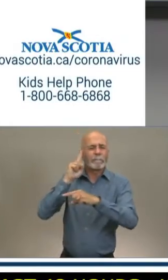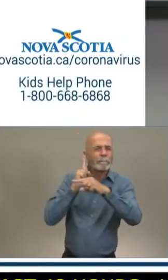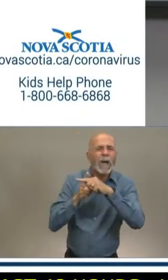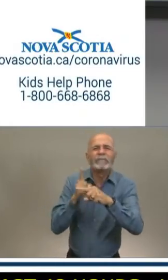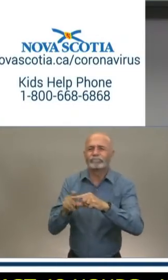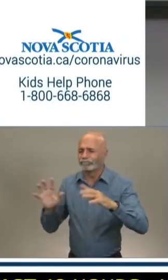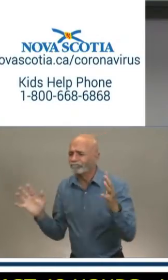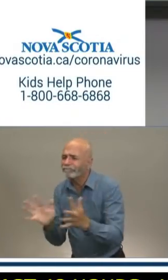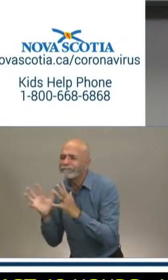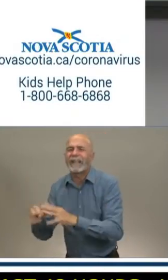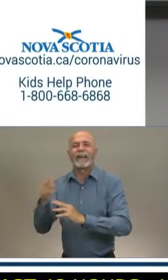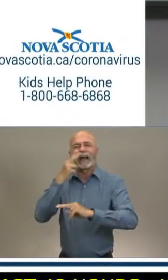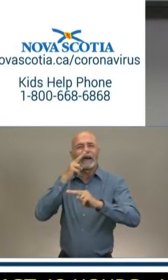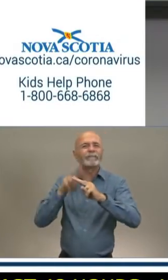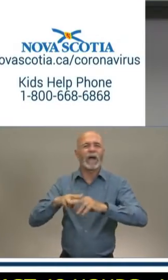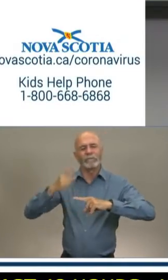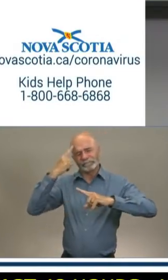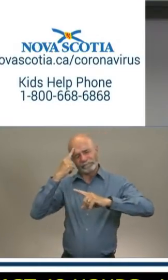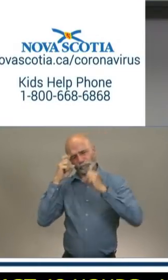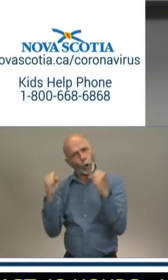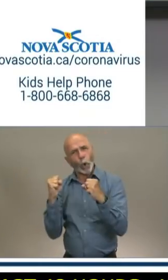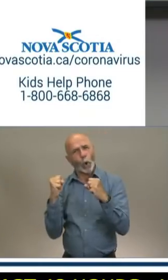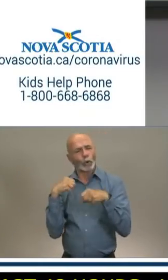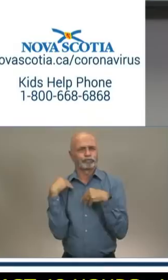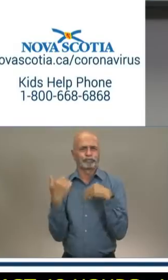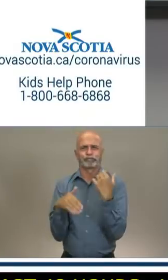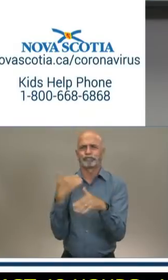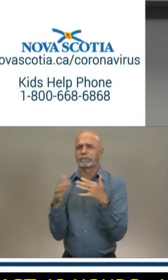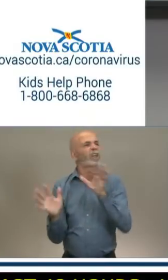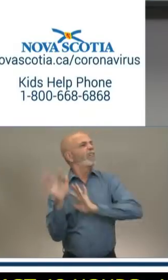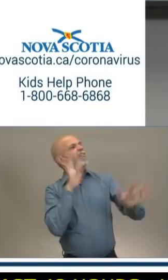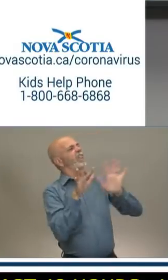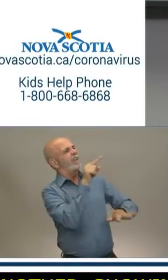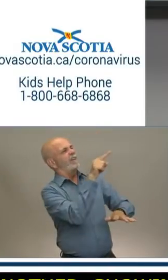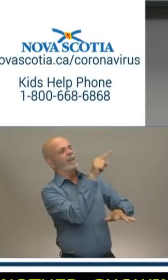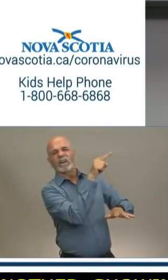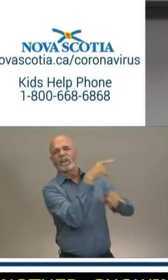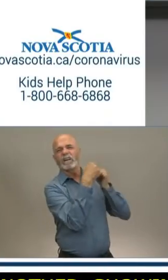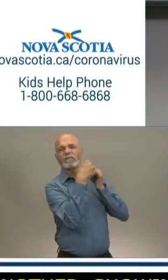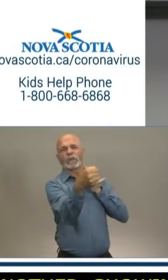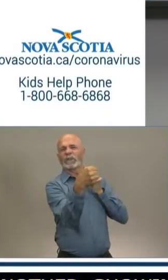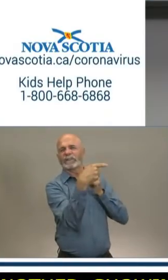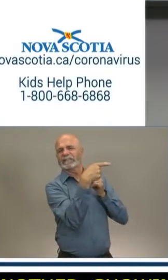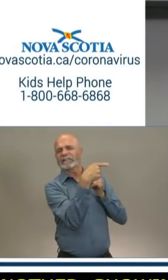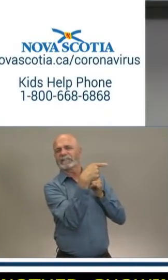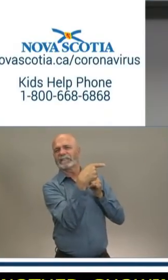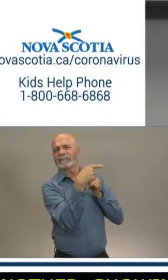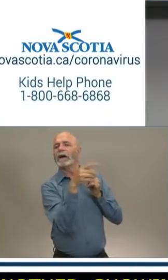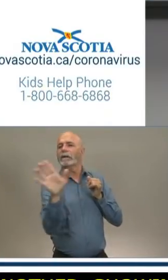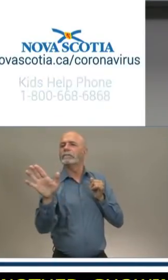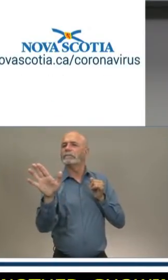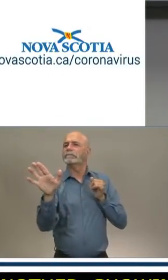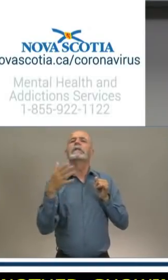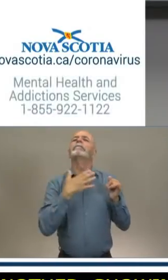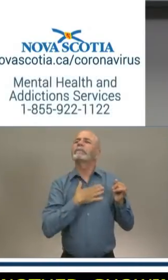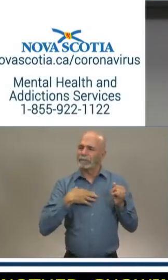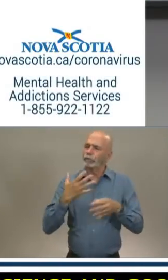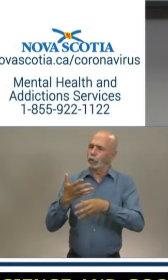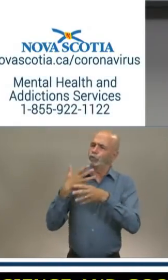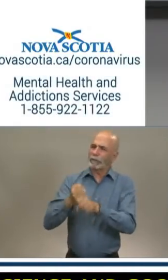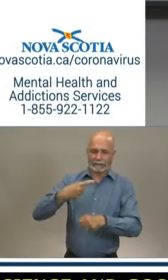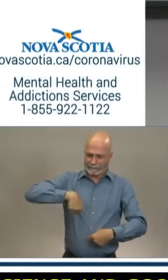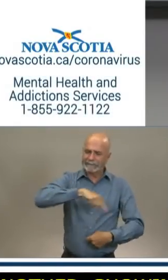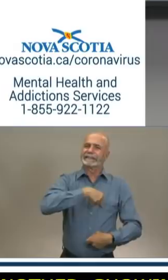and resilient. Once again, I ask you to trust the Premier, myself, and the many skilled people giving